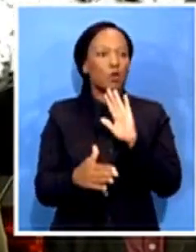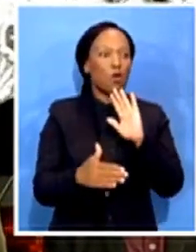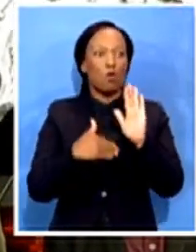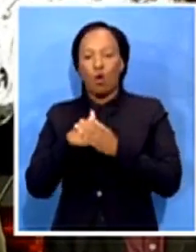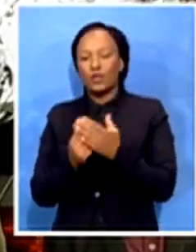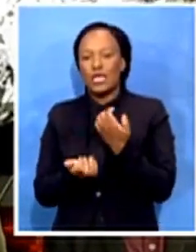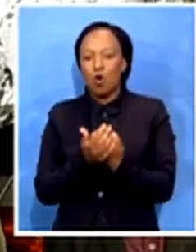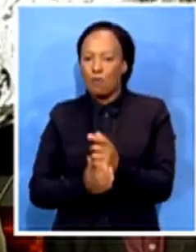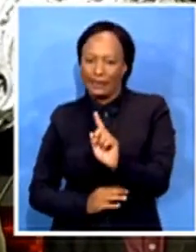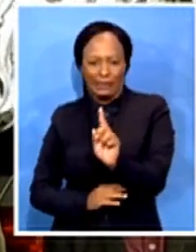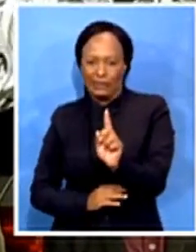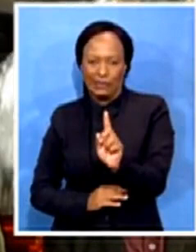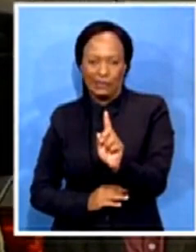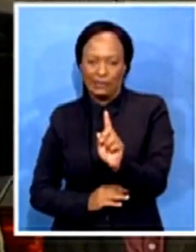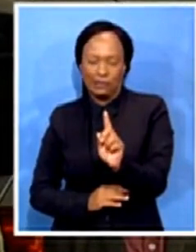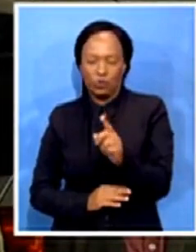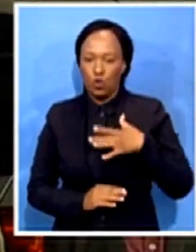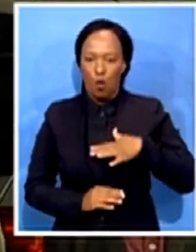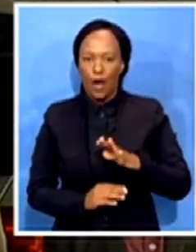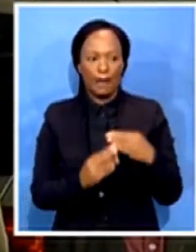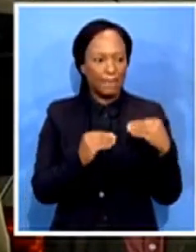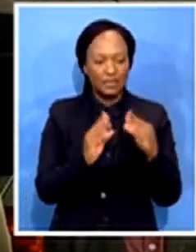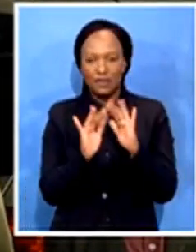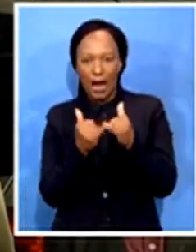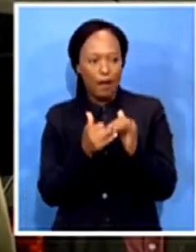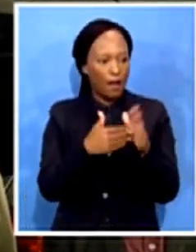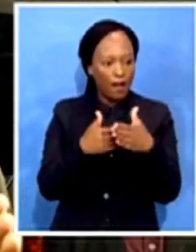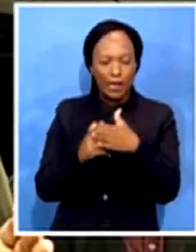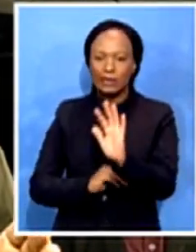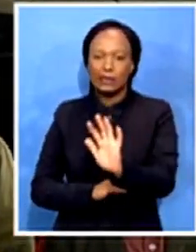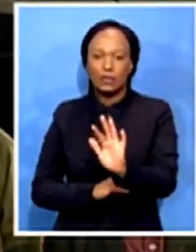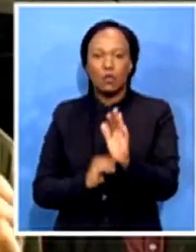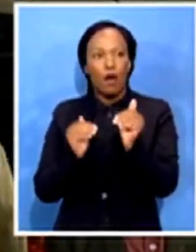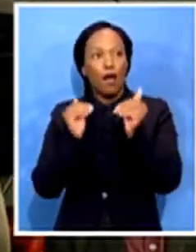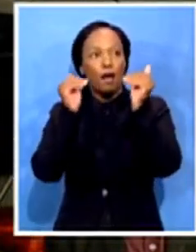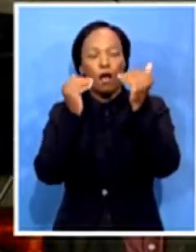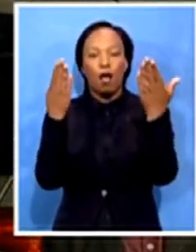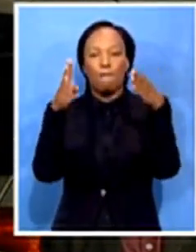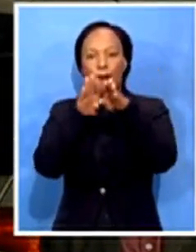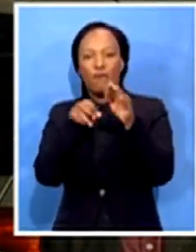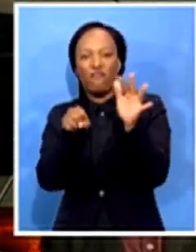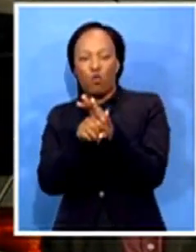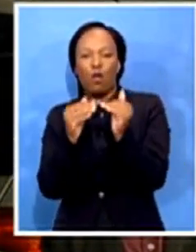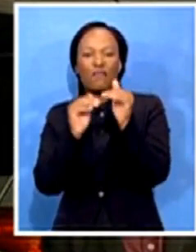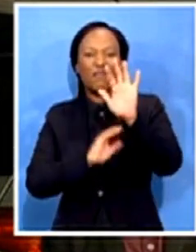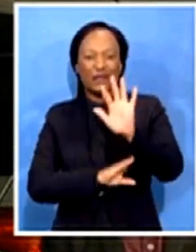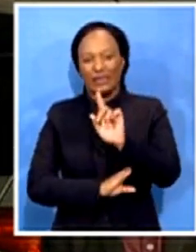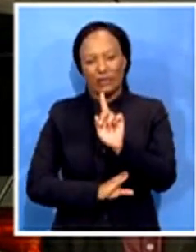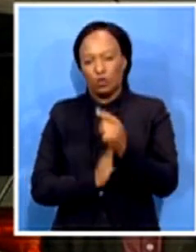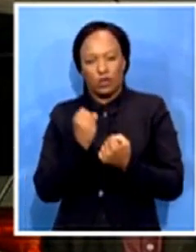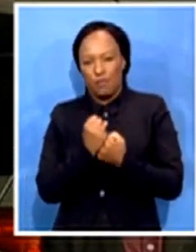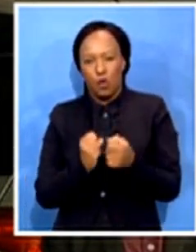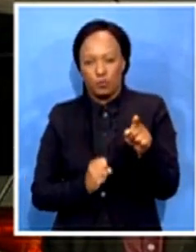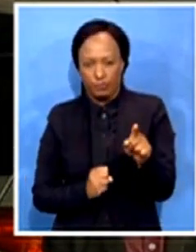that idea of going to level 5. So we want to call on citizens to cooperate. Let's make